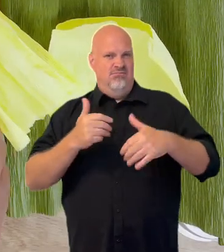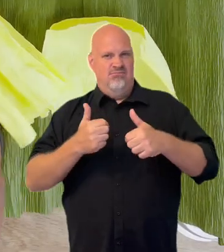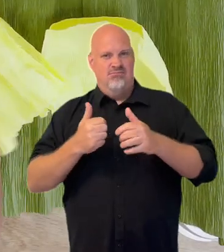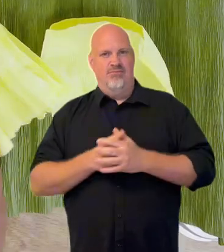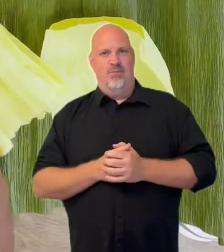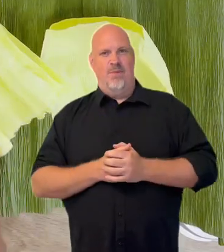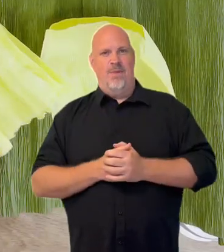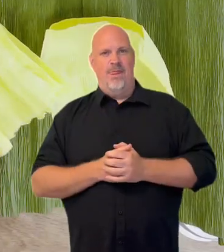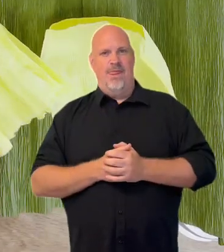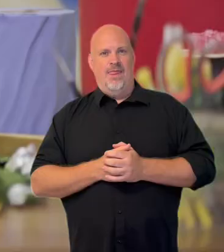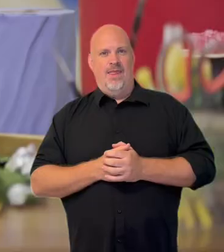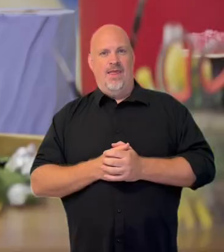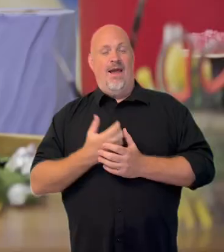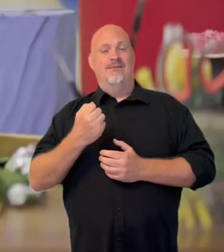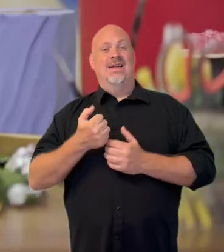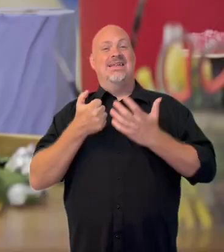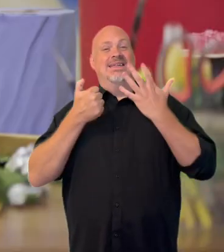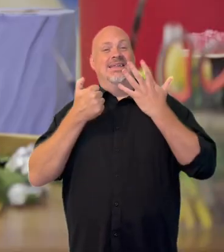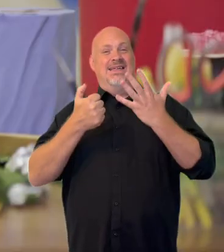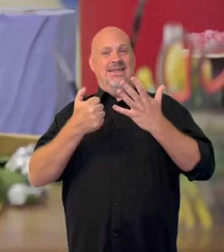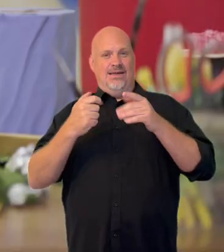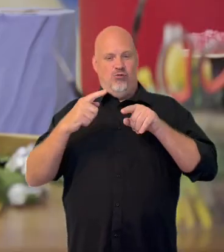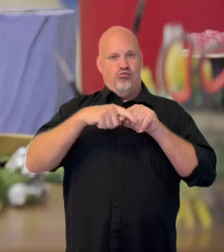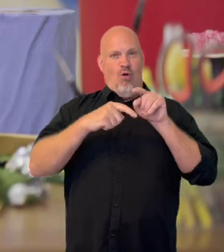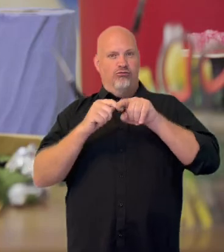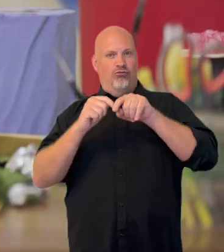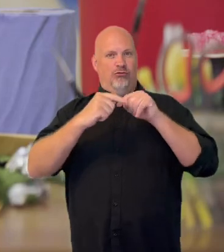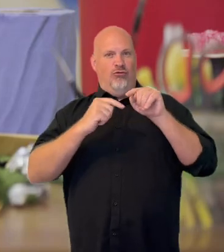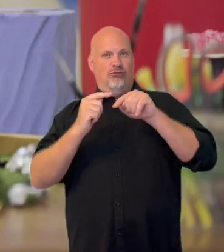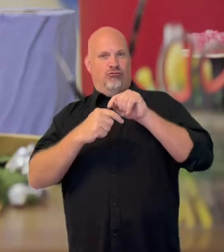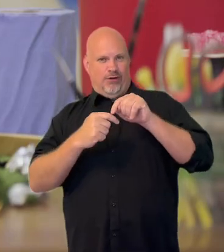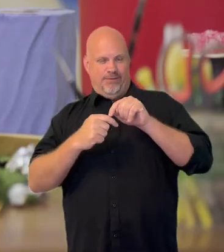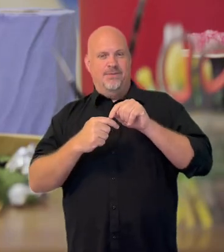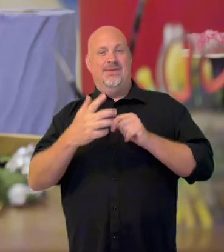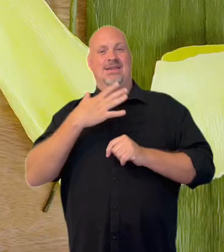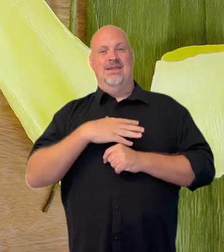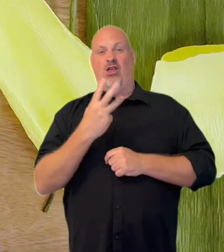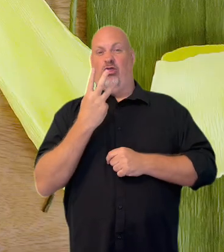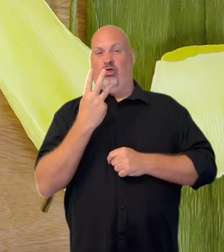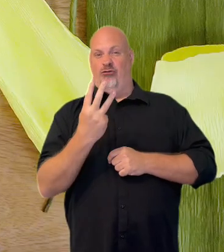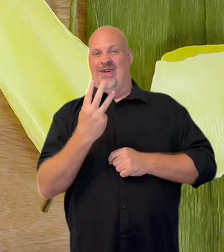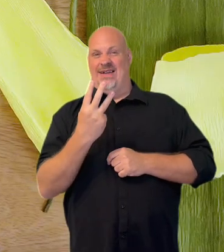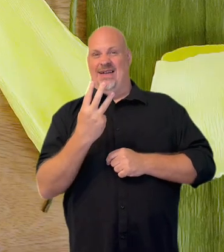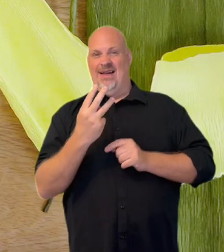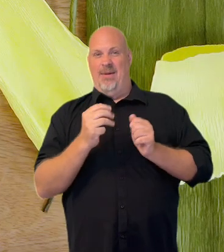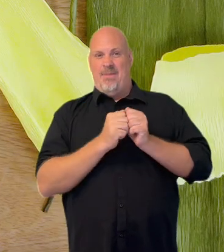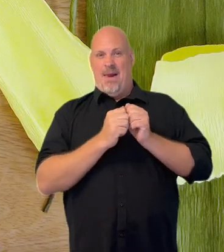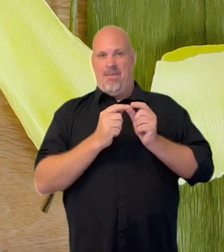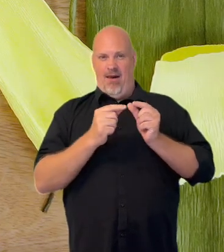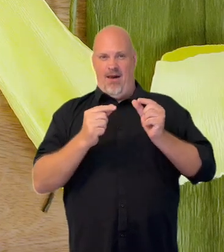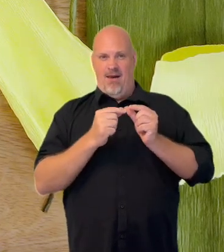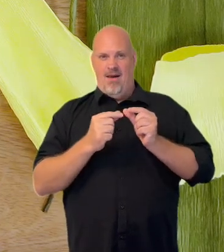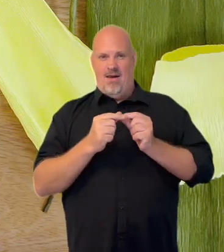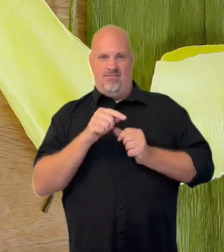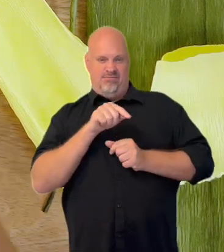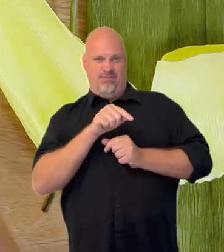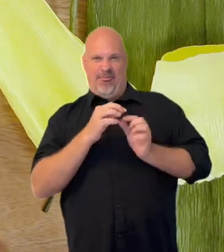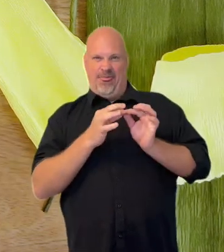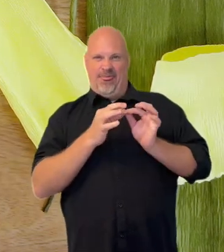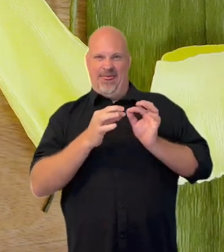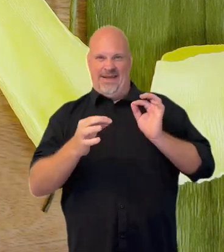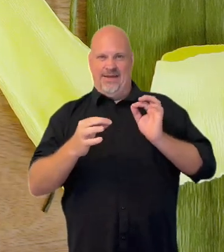have 6 crossover sections, so you need 3 pieces of this thin piece